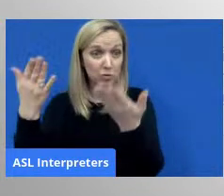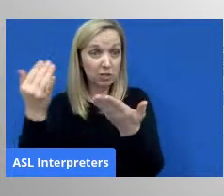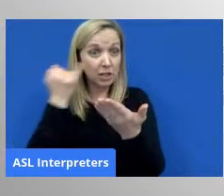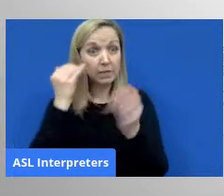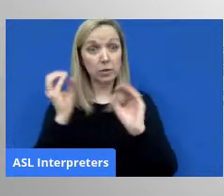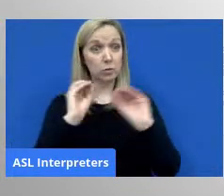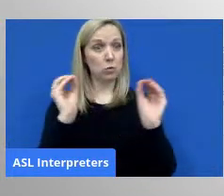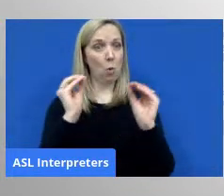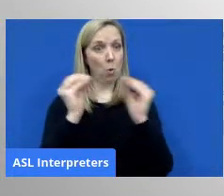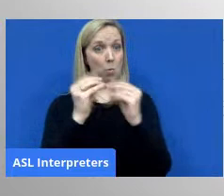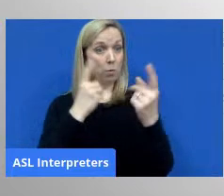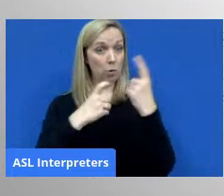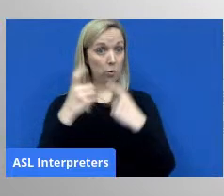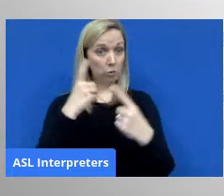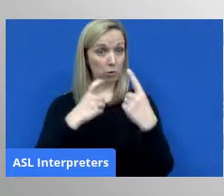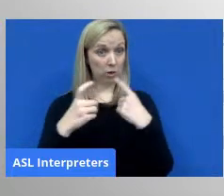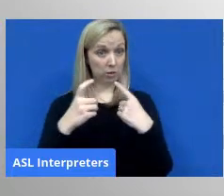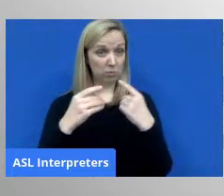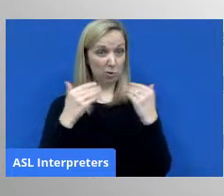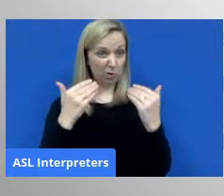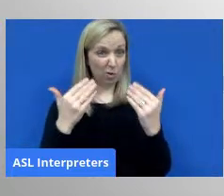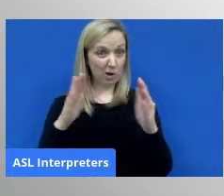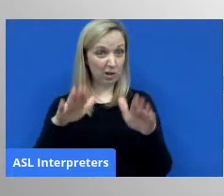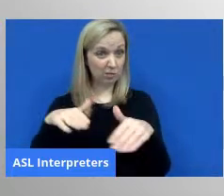questions and further discussion.